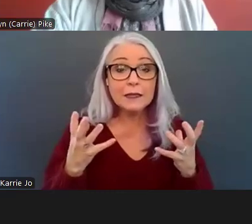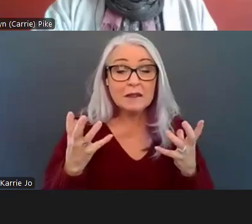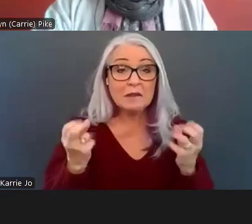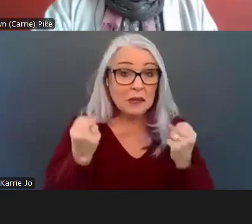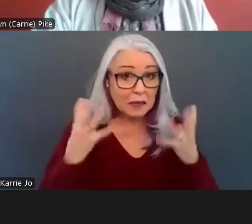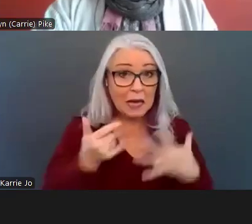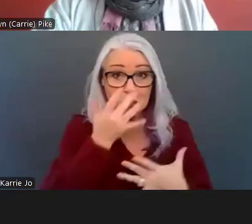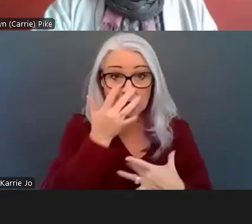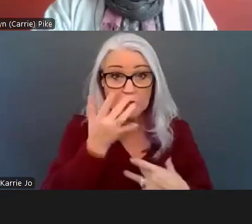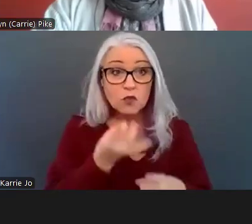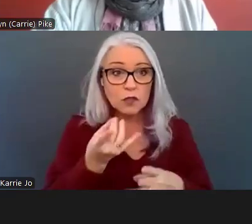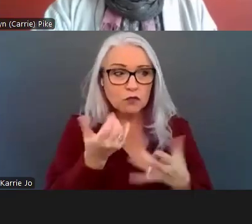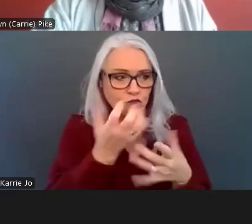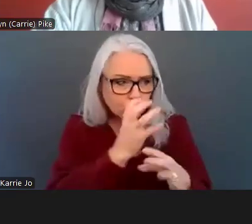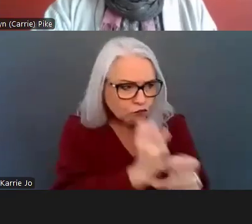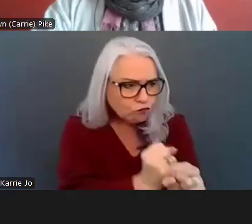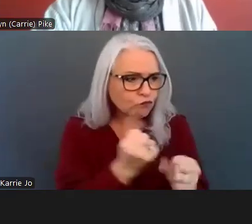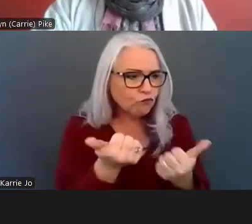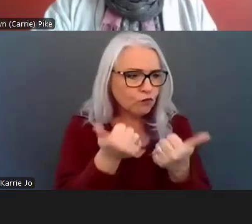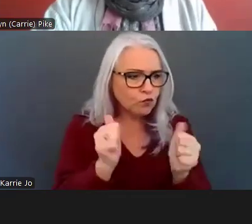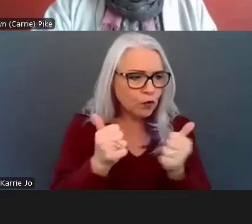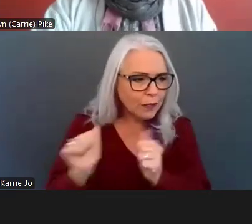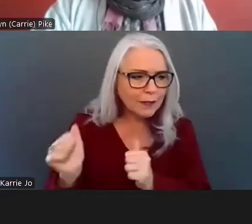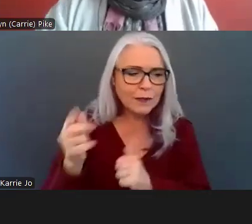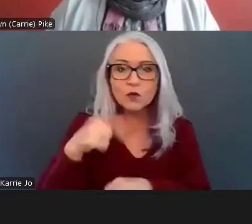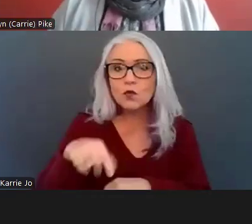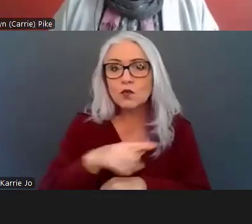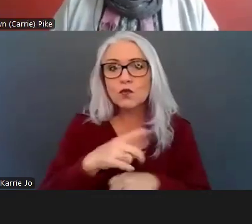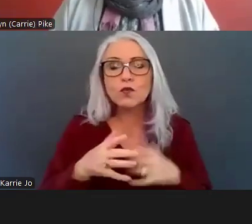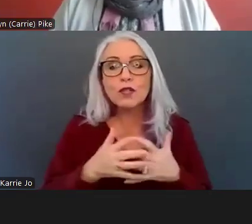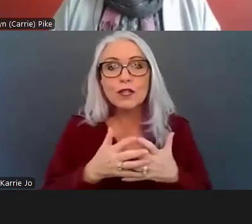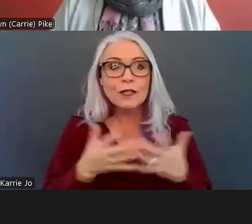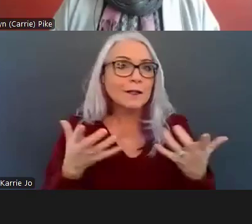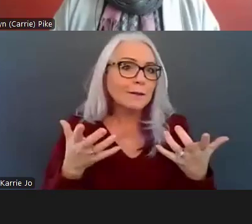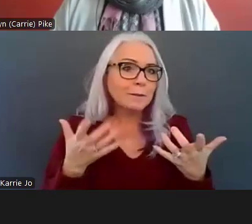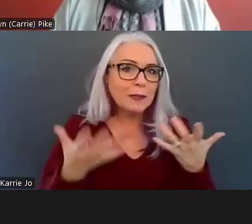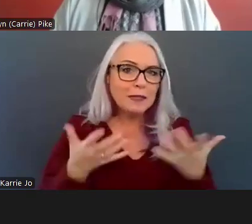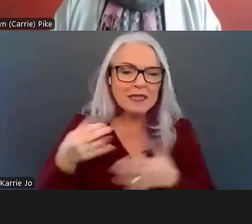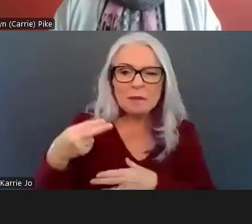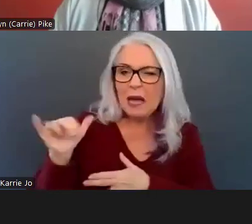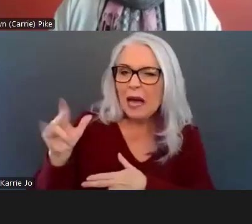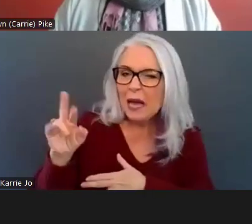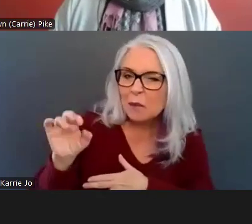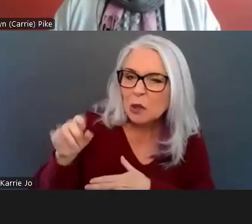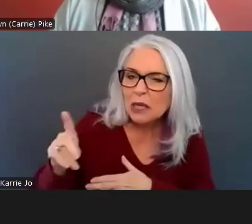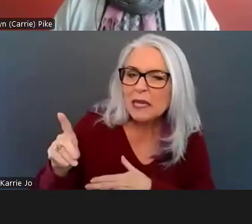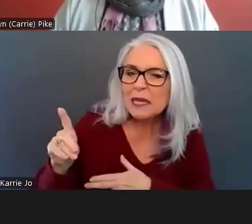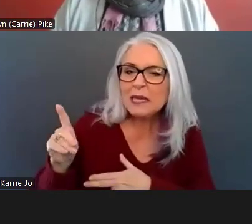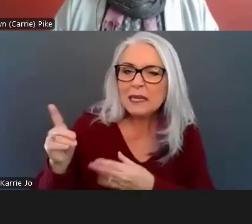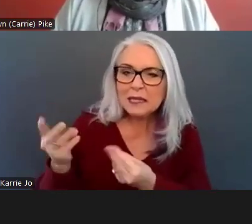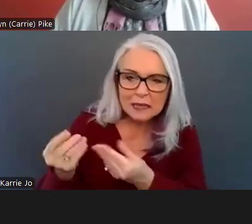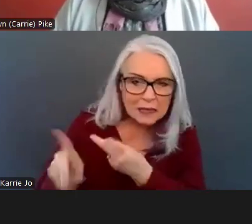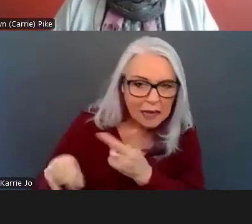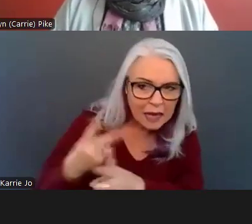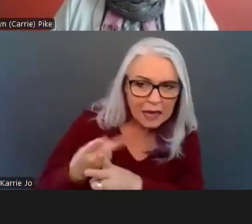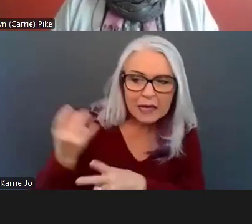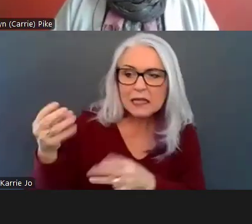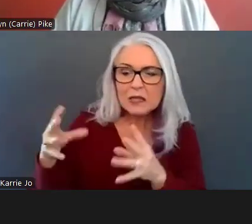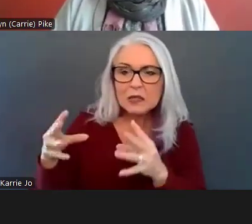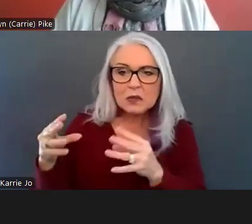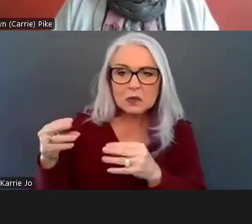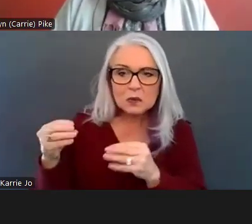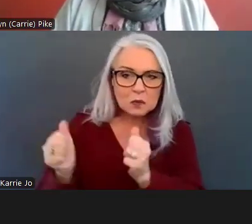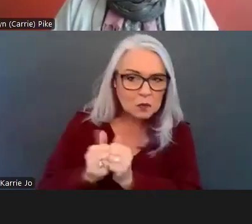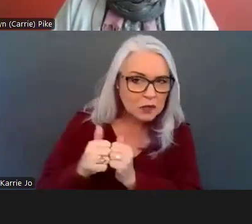we can reestablish American chestnut, whether there's some hybrid with Chinese or some genetically